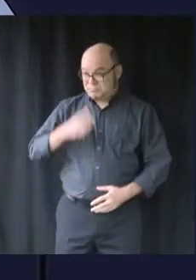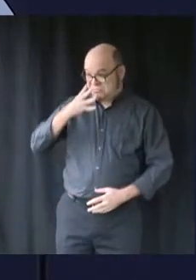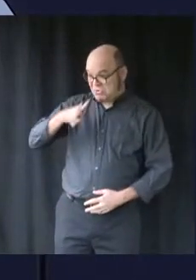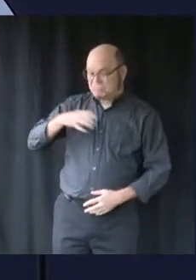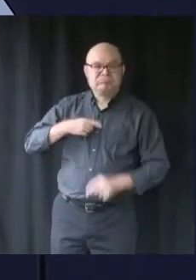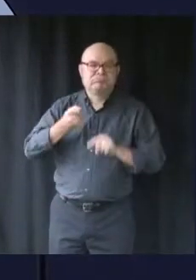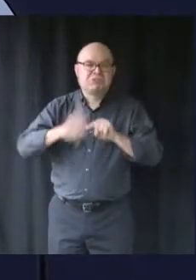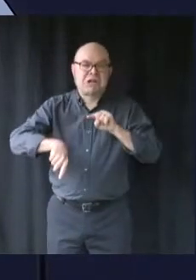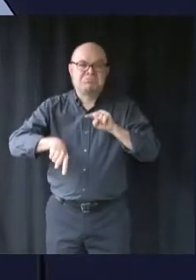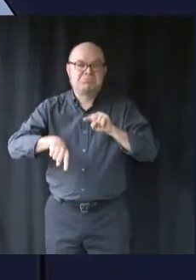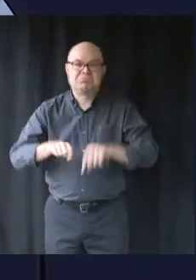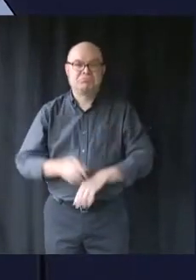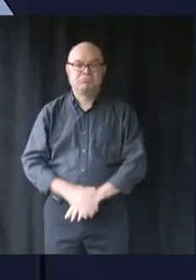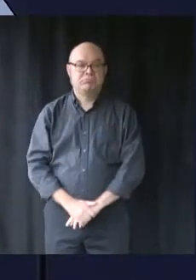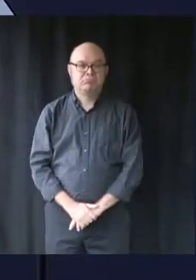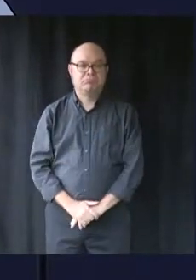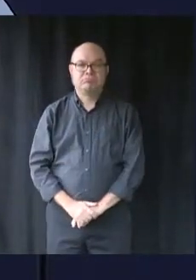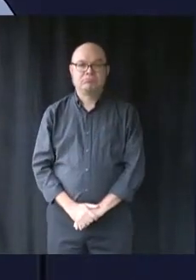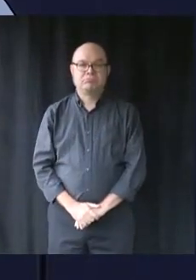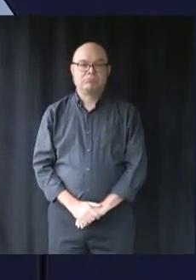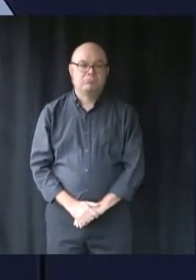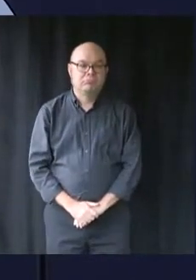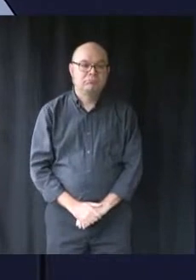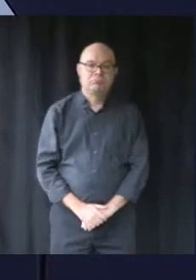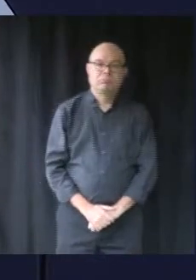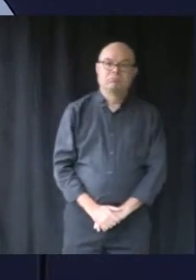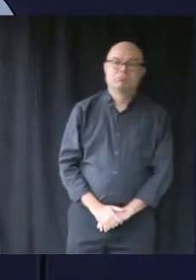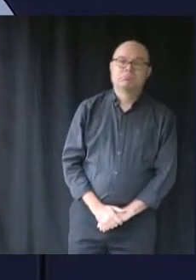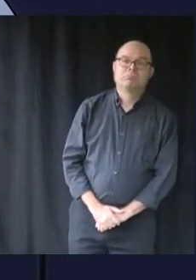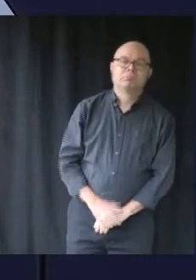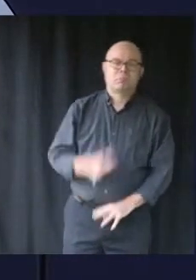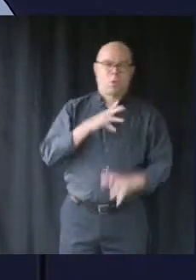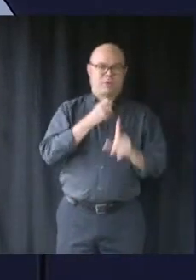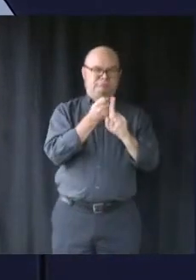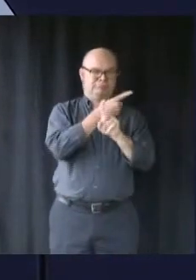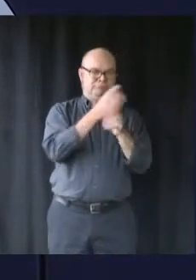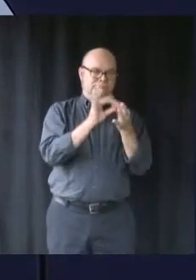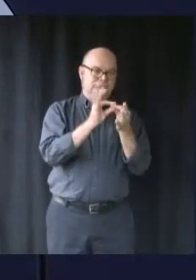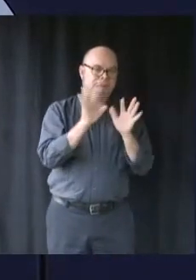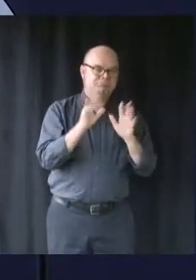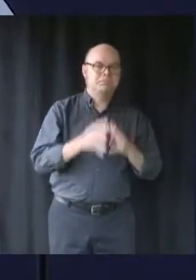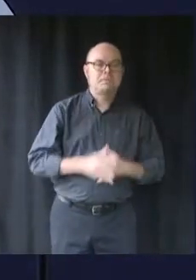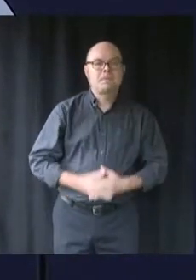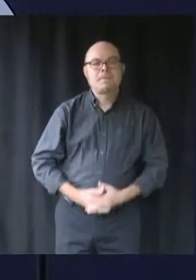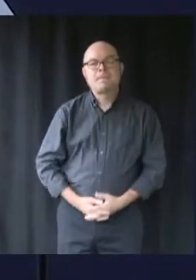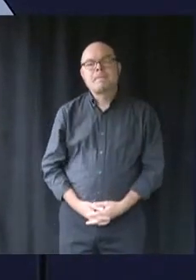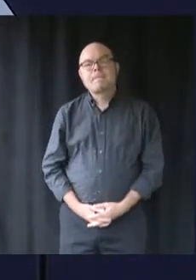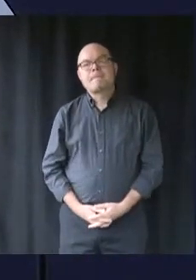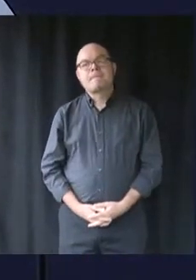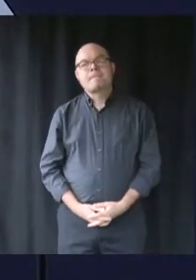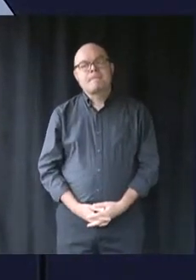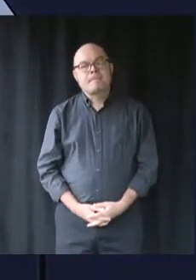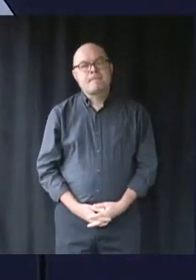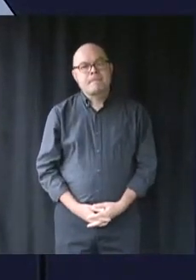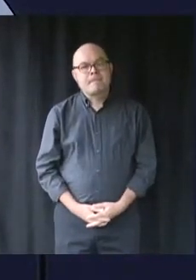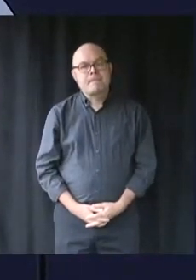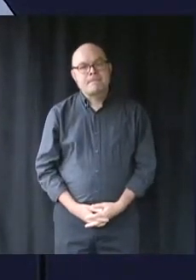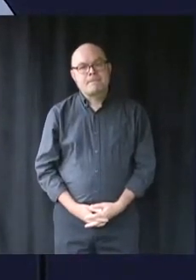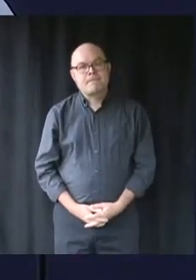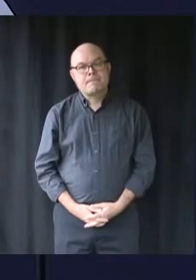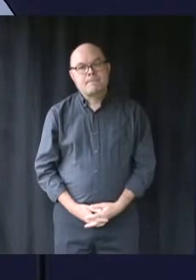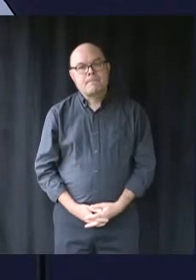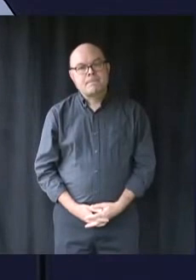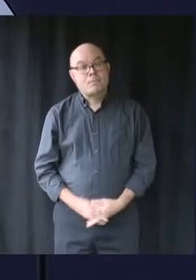I would say parenthetically, the reason why Germany has been able to turn it around unlike other countries